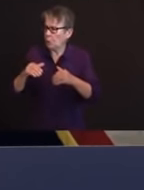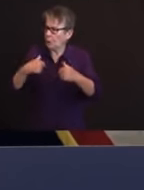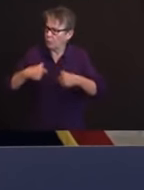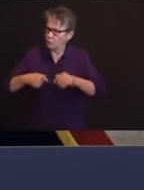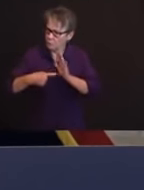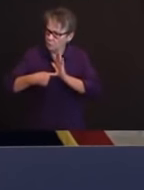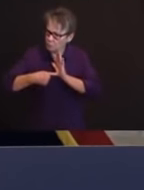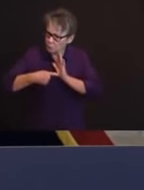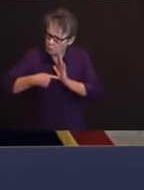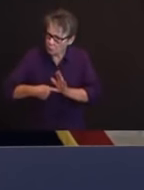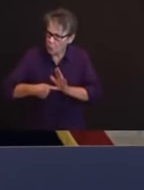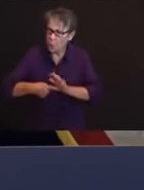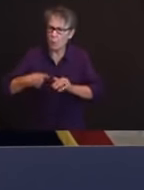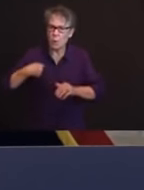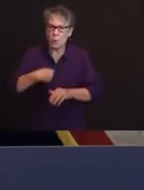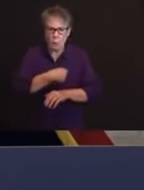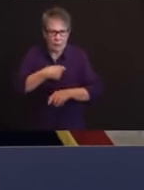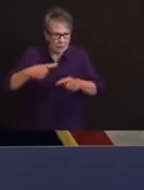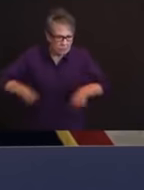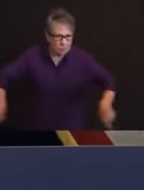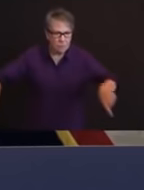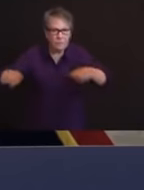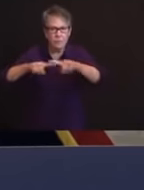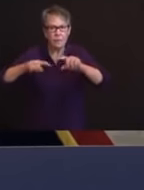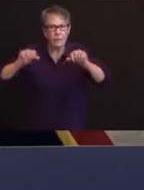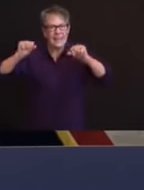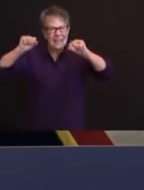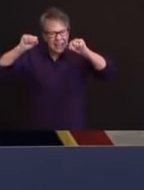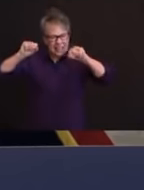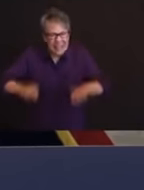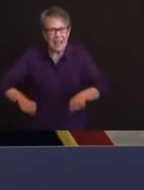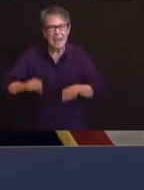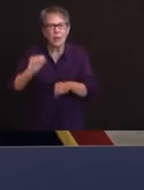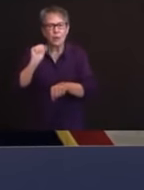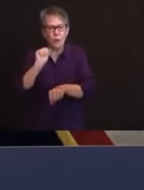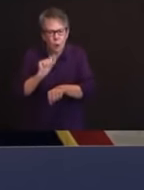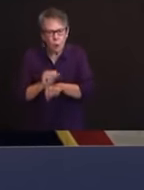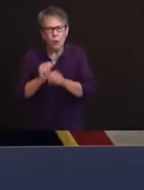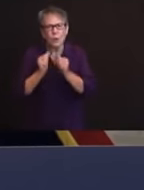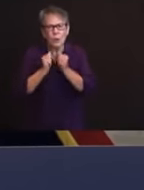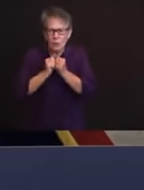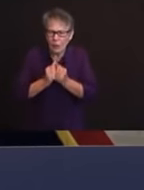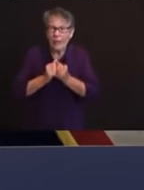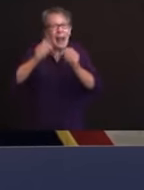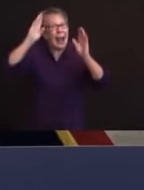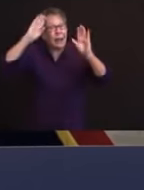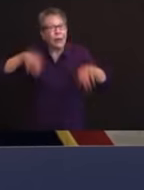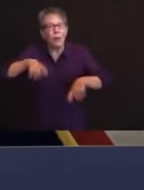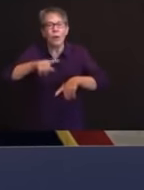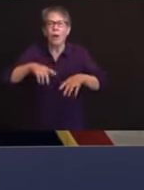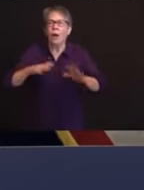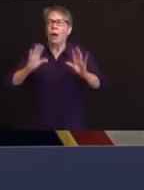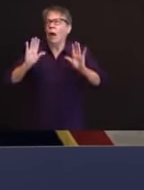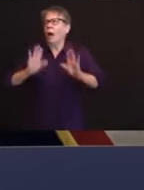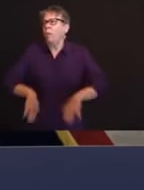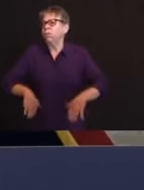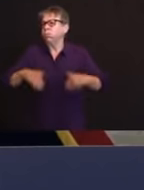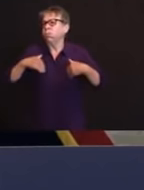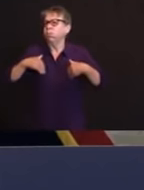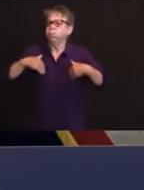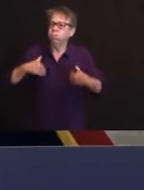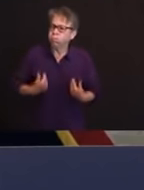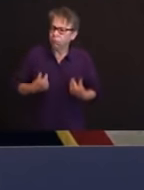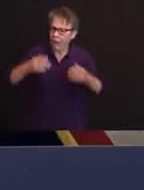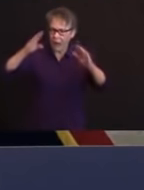work through the fatigue of this virus to make sure that we keep each other safe. We have